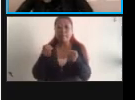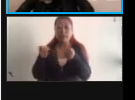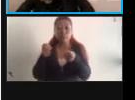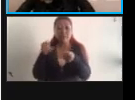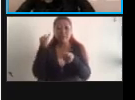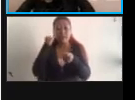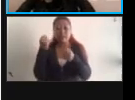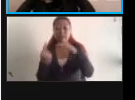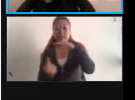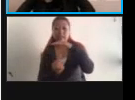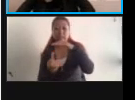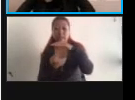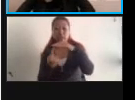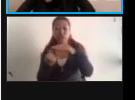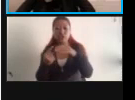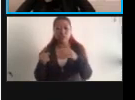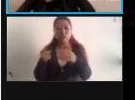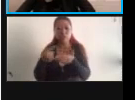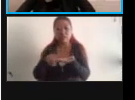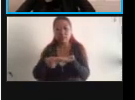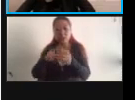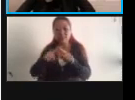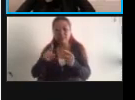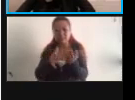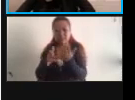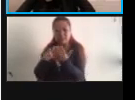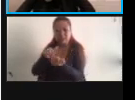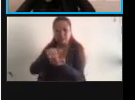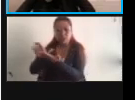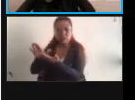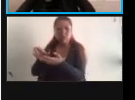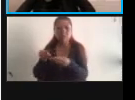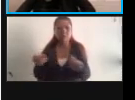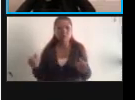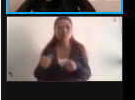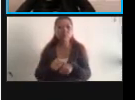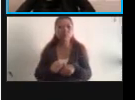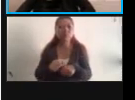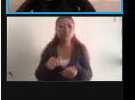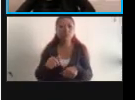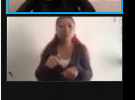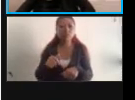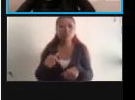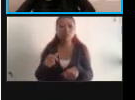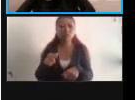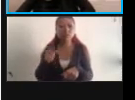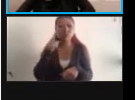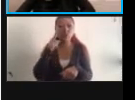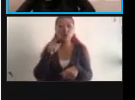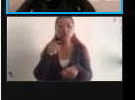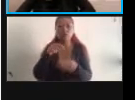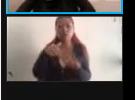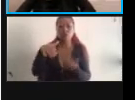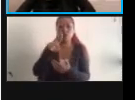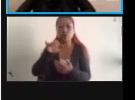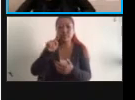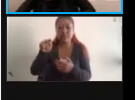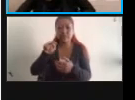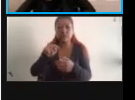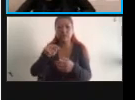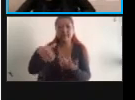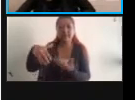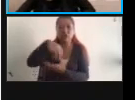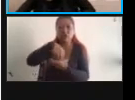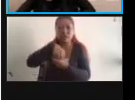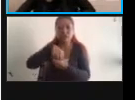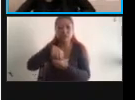can interpersonal relationships affect an individual's strain, a failure in unit level social integration can also have substantial effects on the team's